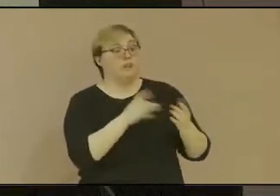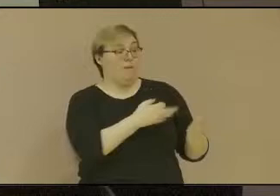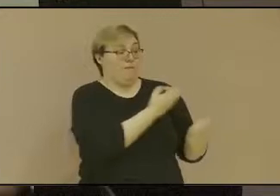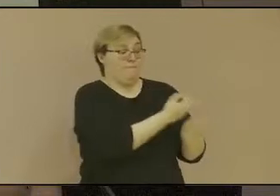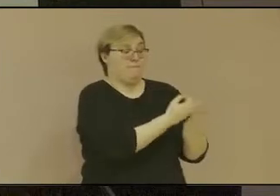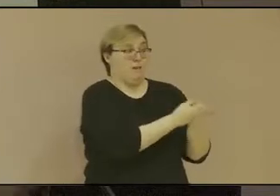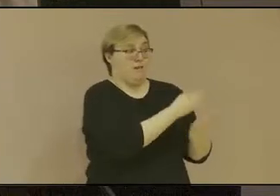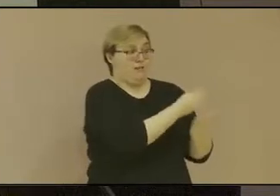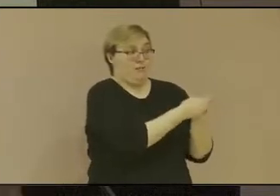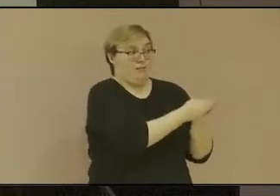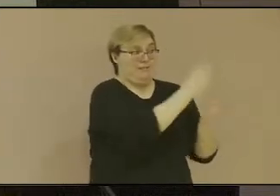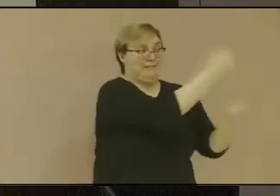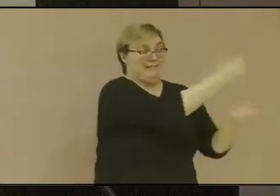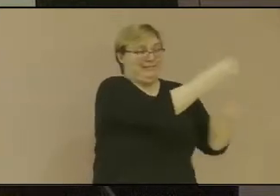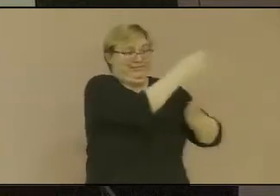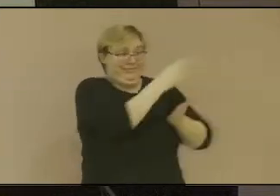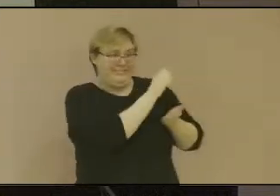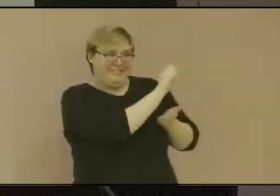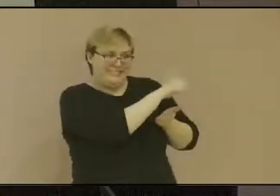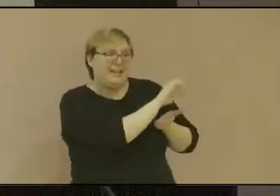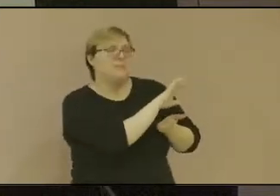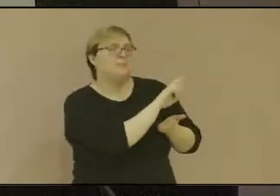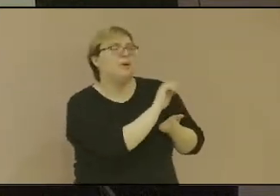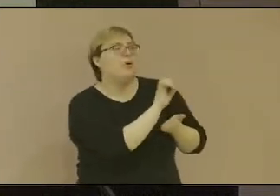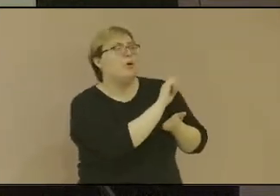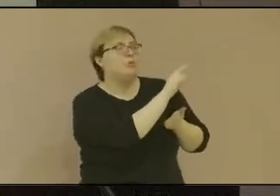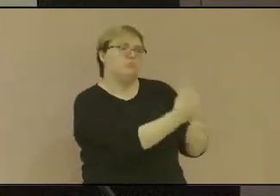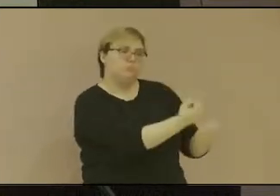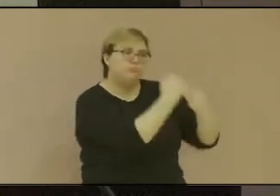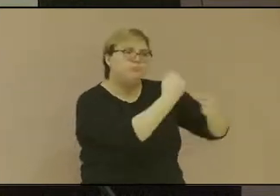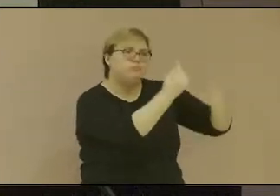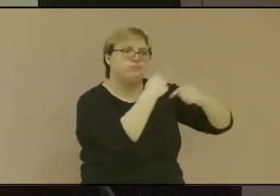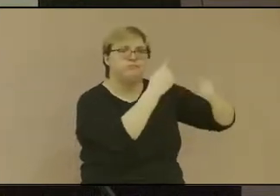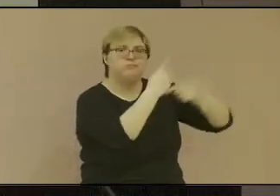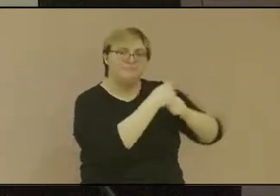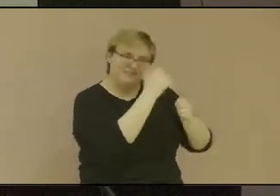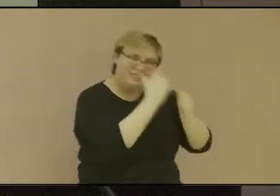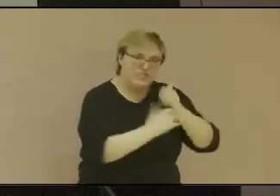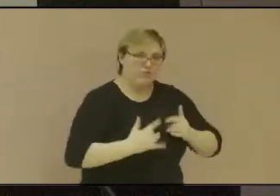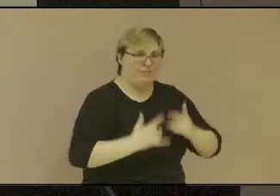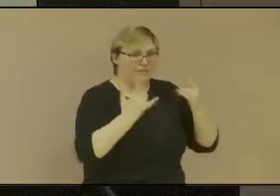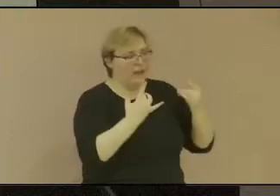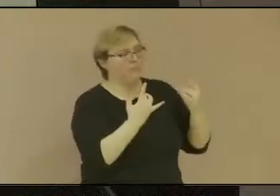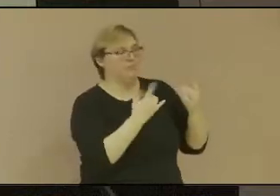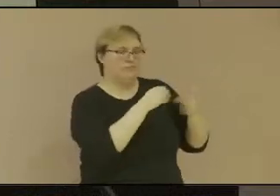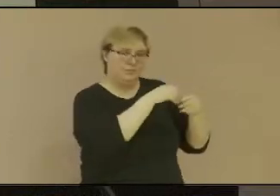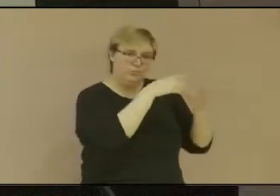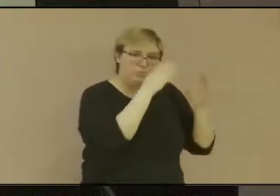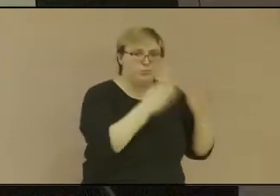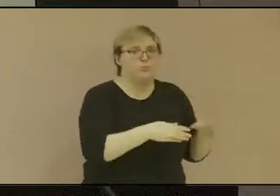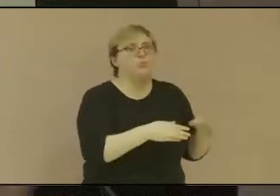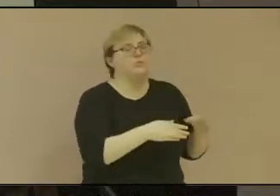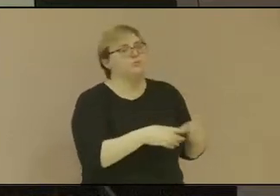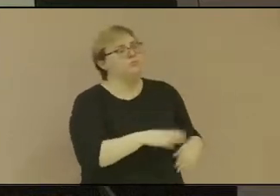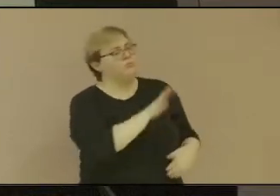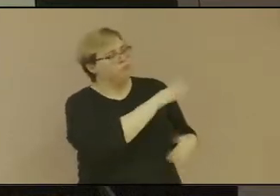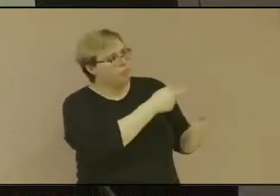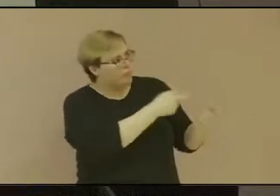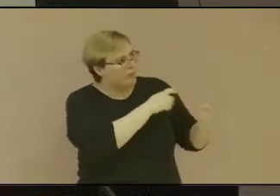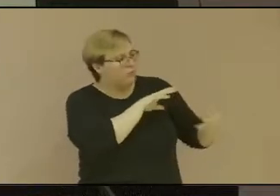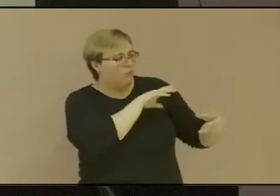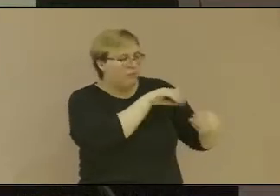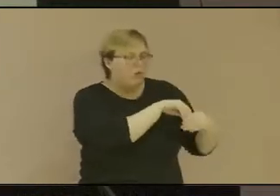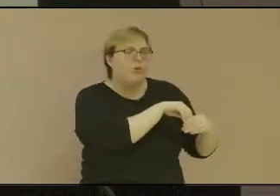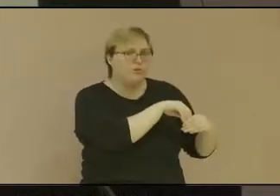but also for being here in person for every single event. And that care and engagement really means a lot